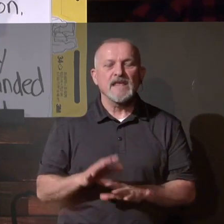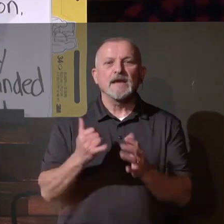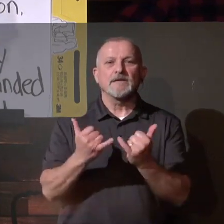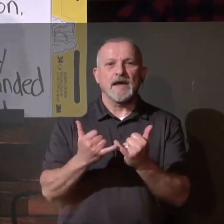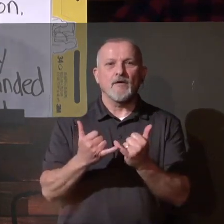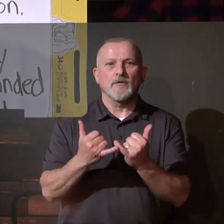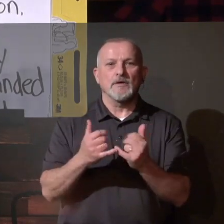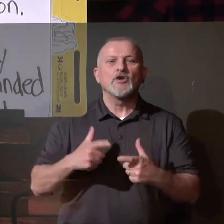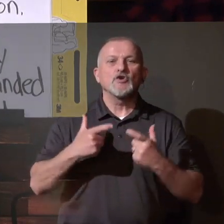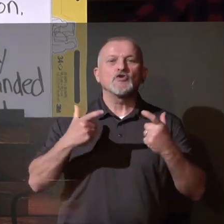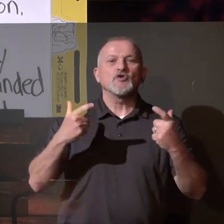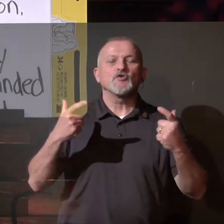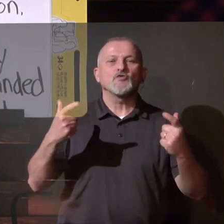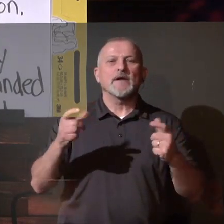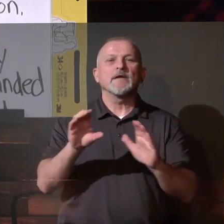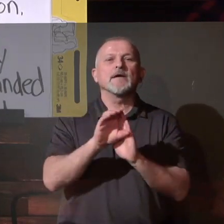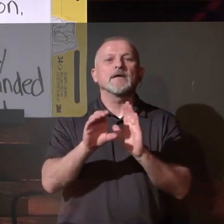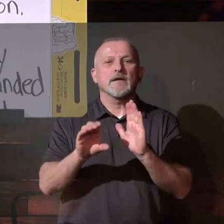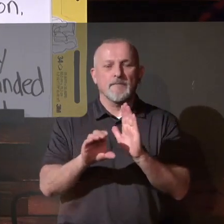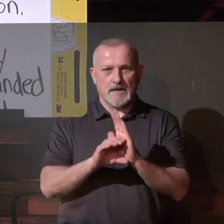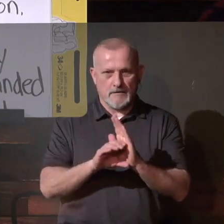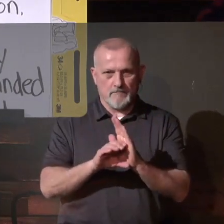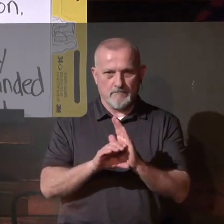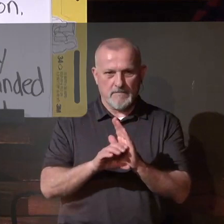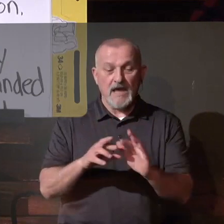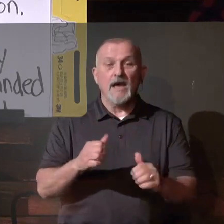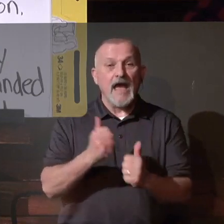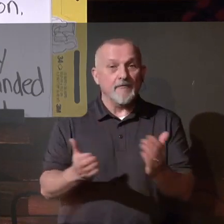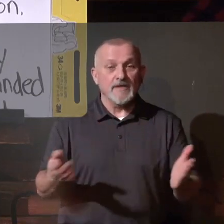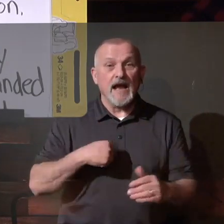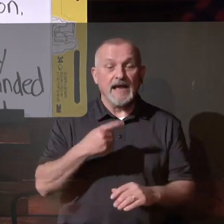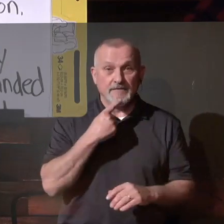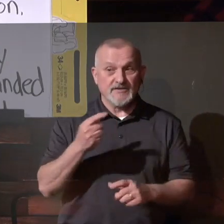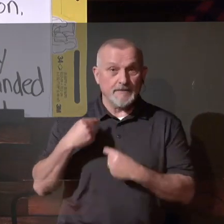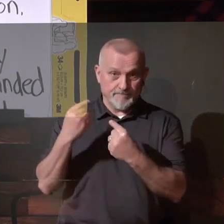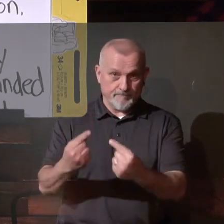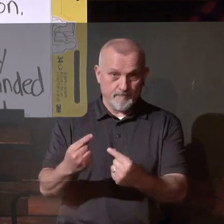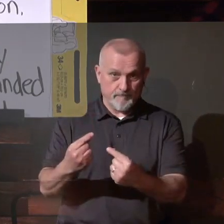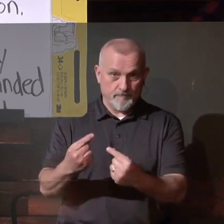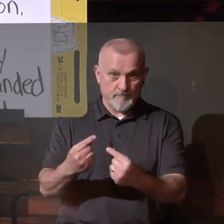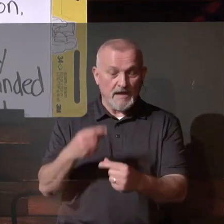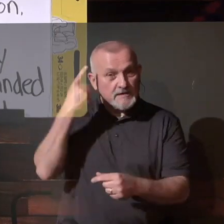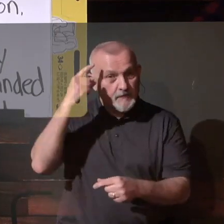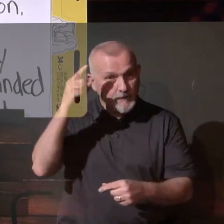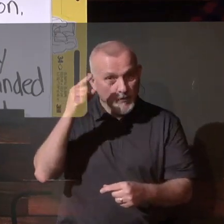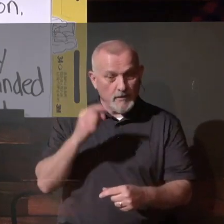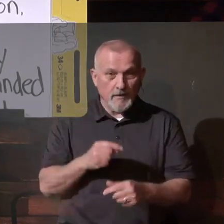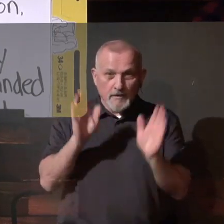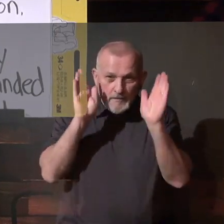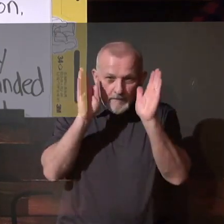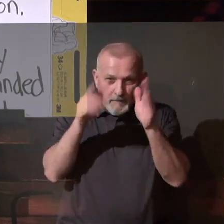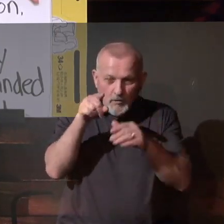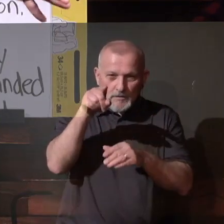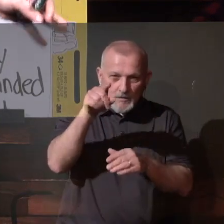Now we're going to the Great Commission. Remember, everything that I've said, right, is leading up to this point for you to understand this and get